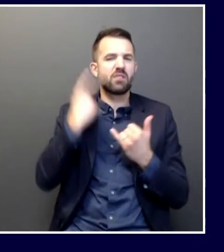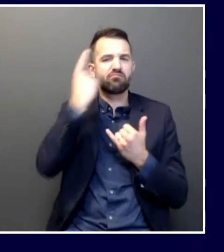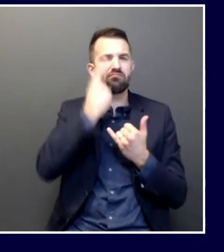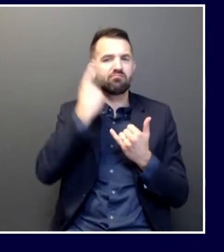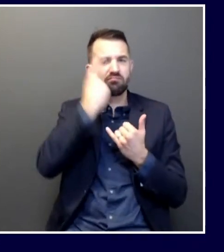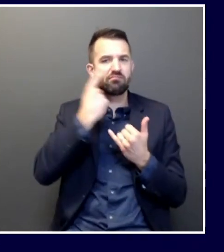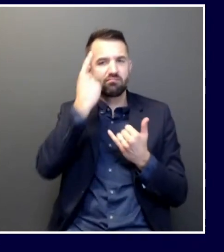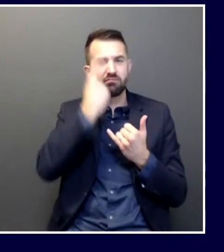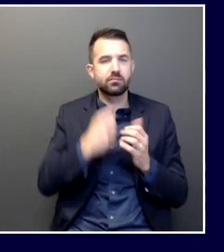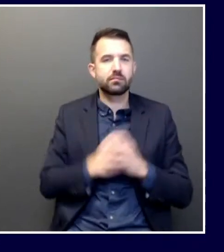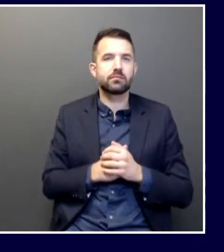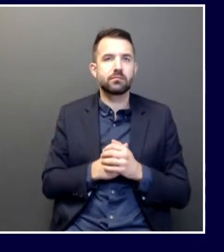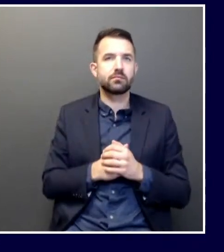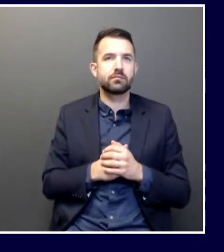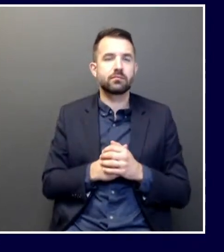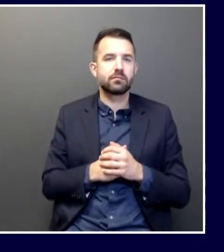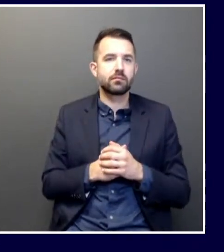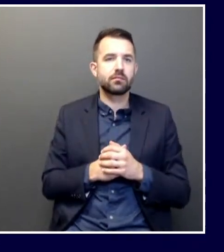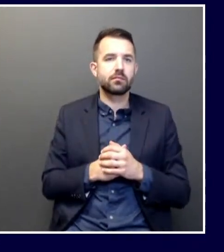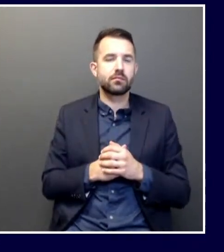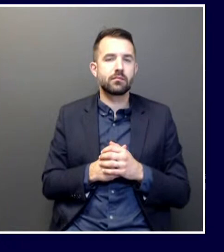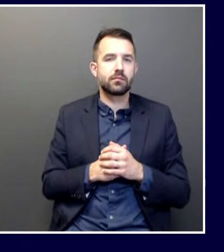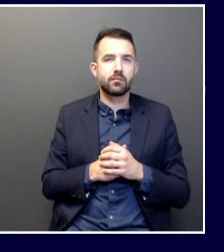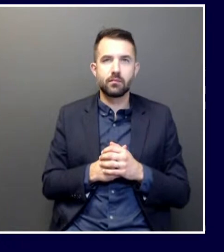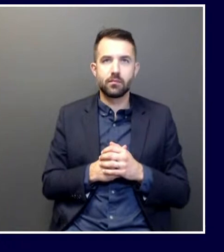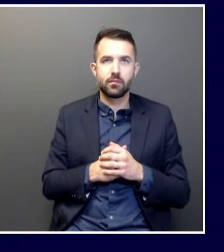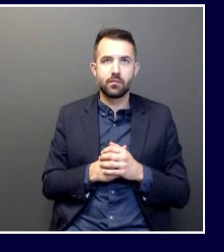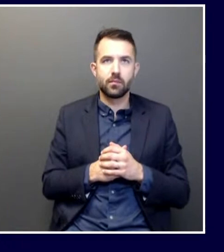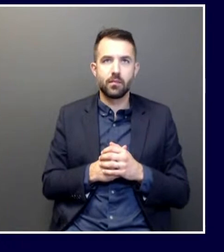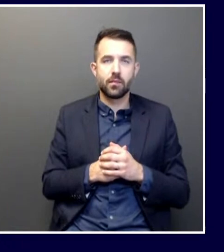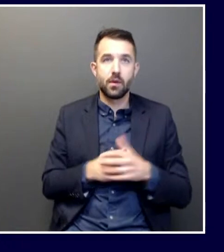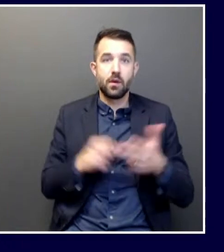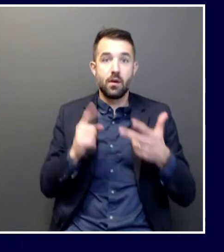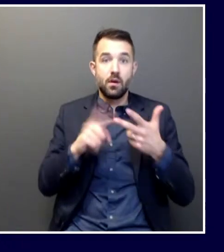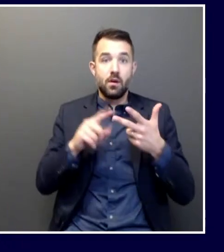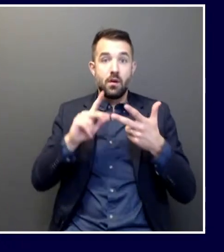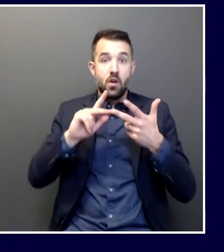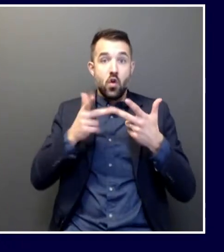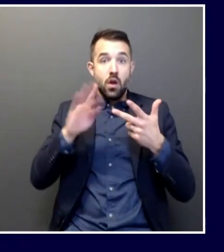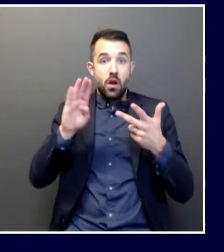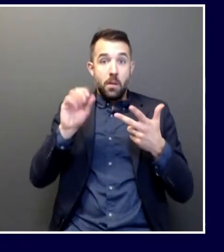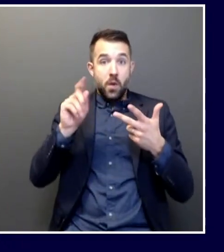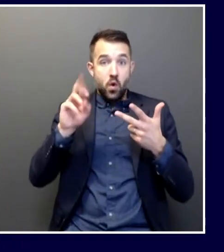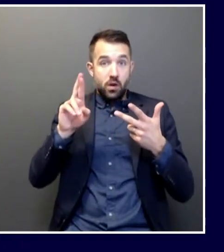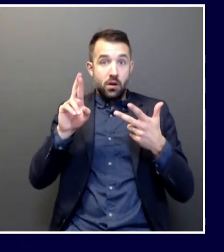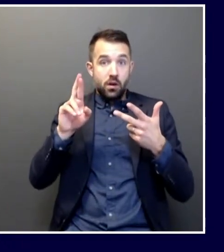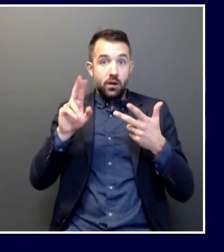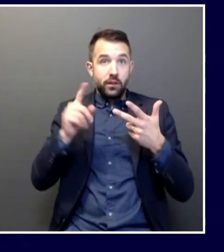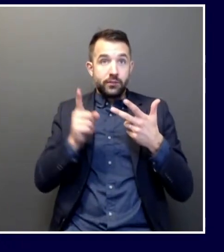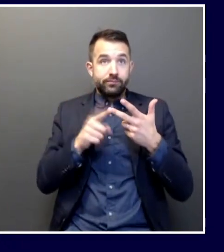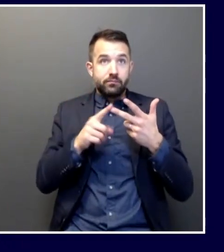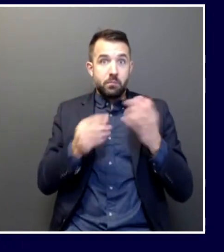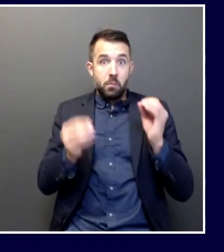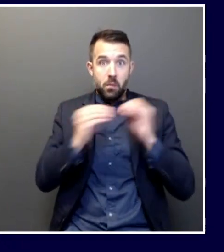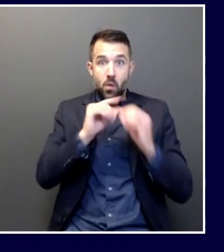as more people become eligible for their boosters or third shots, as well as the potential